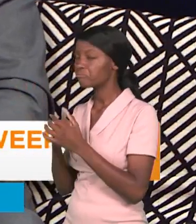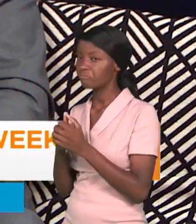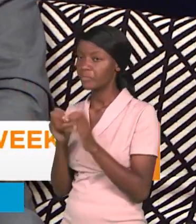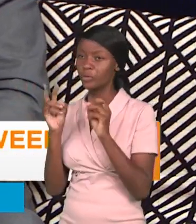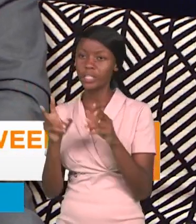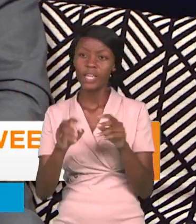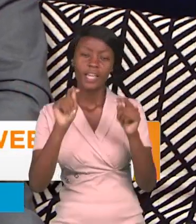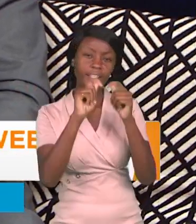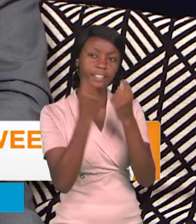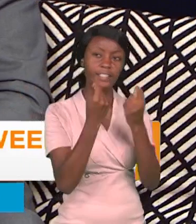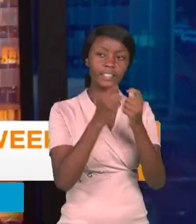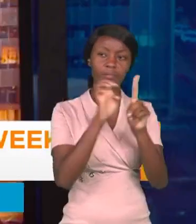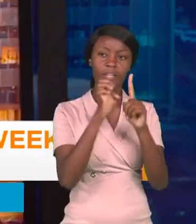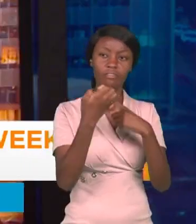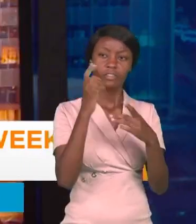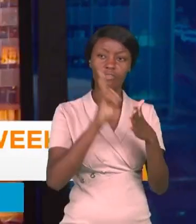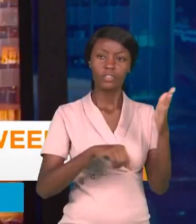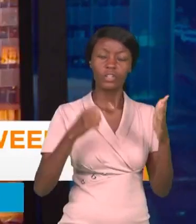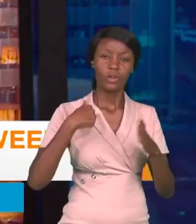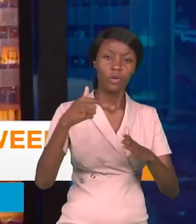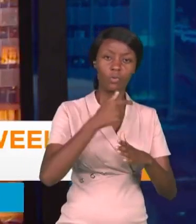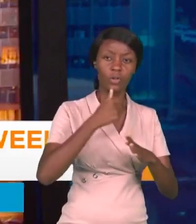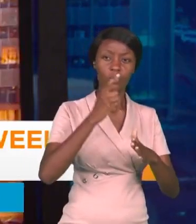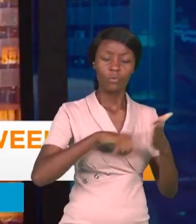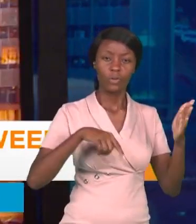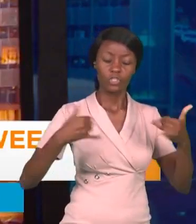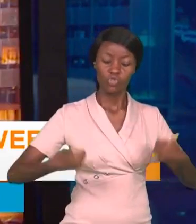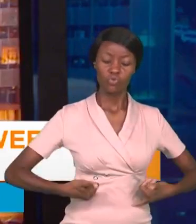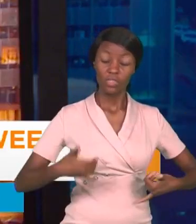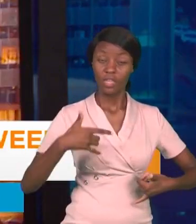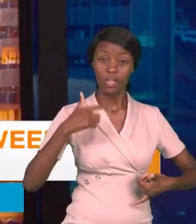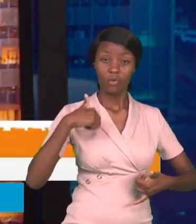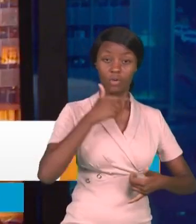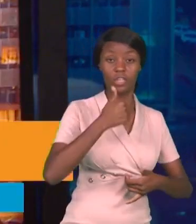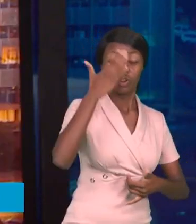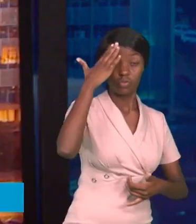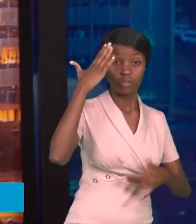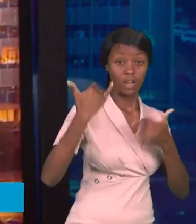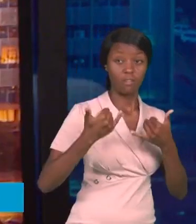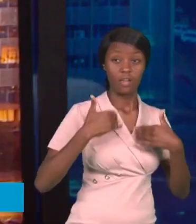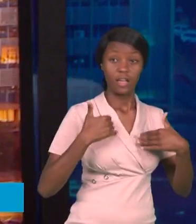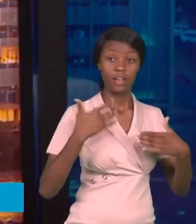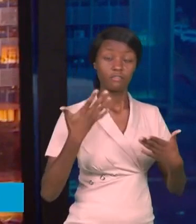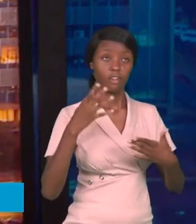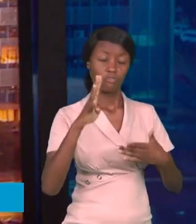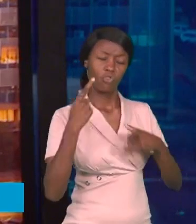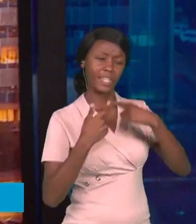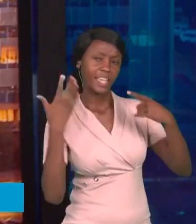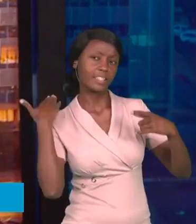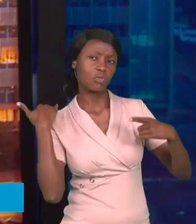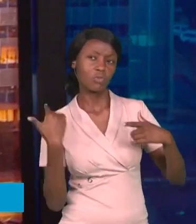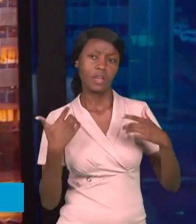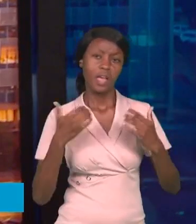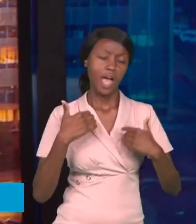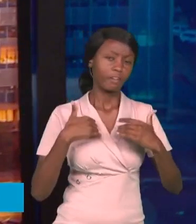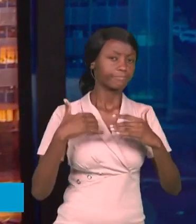Team Environment is, we are a formation of youth. We realized 3-4 years ago, there